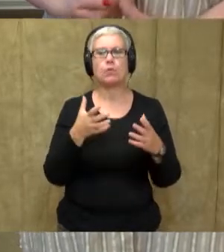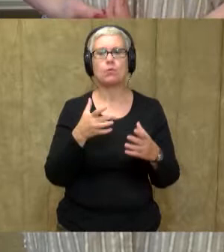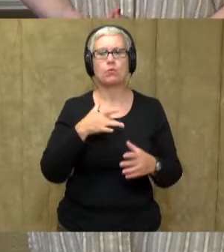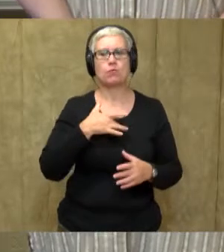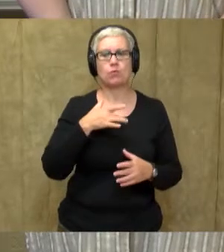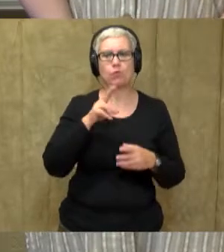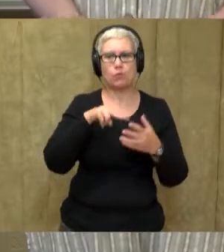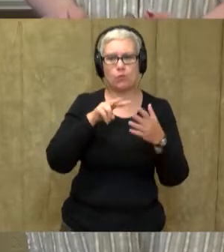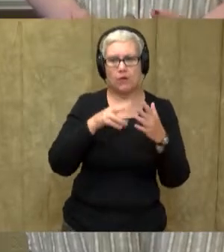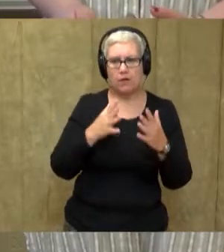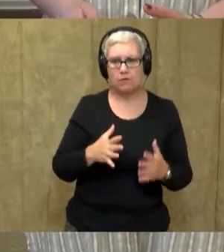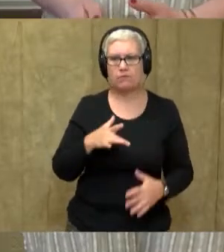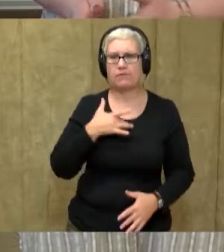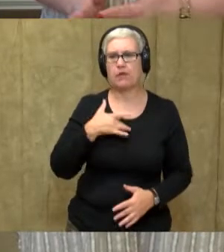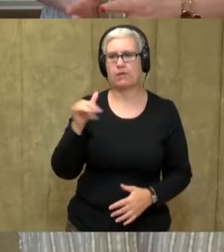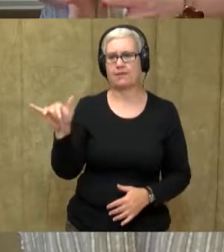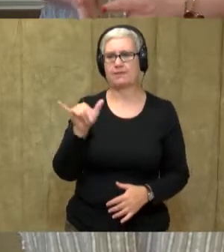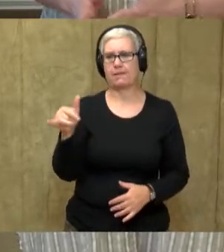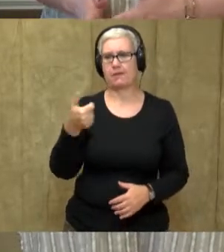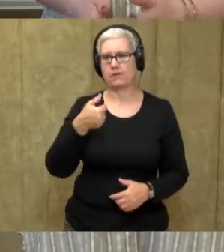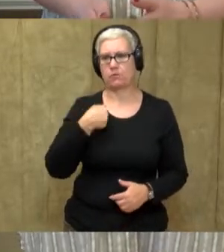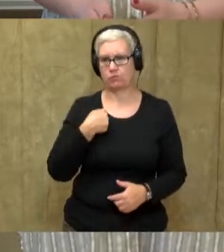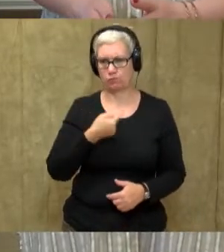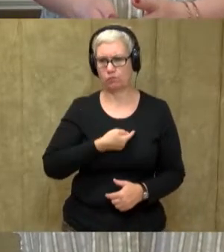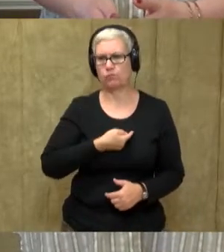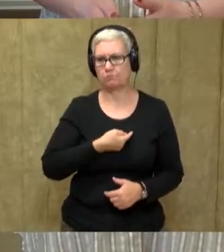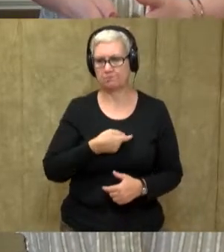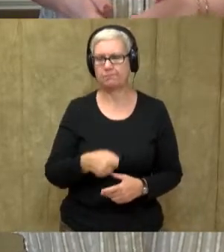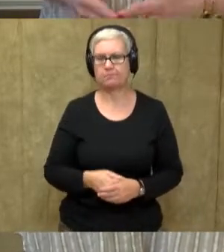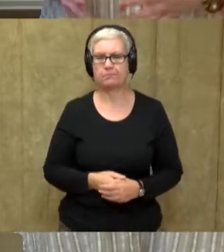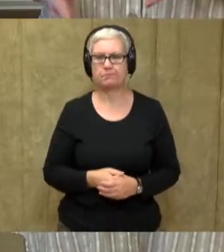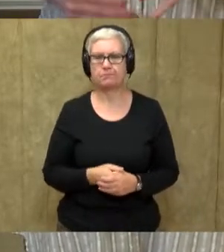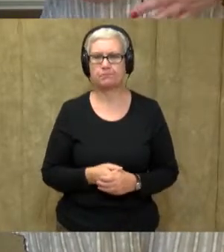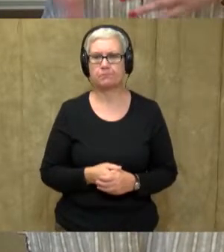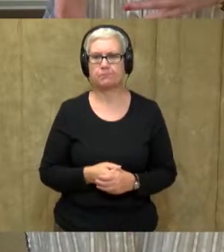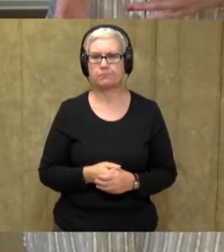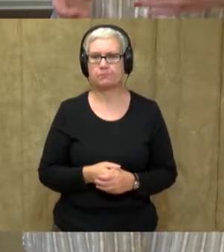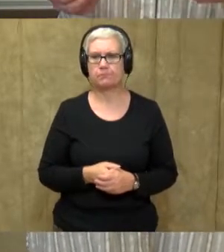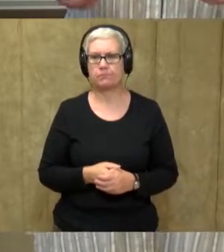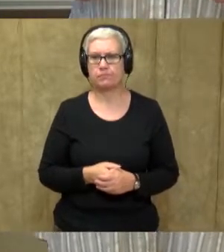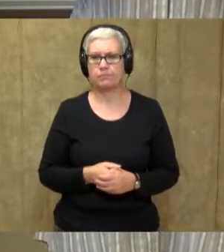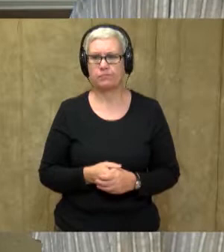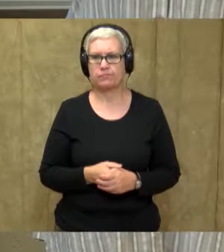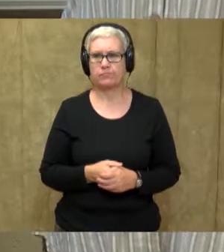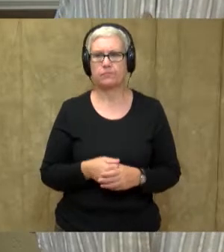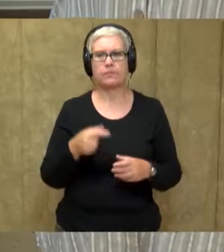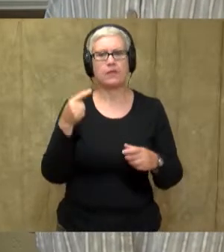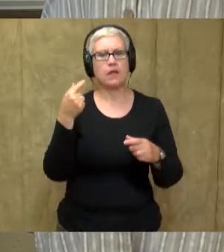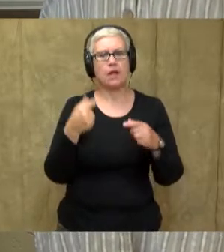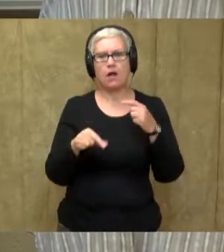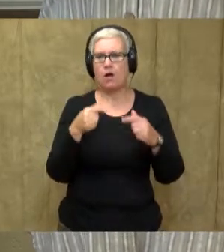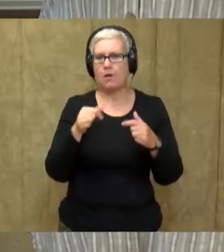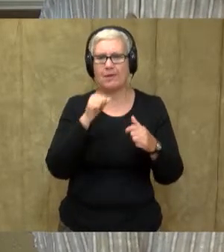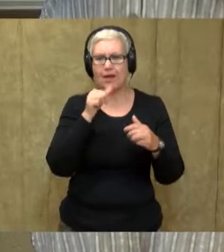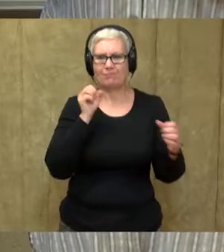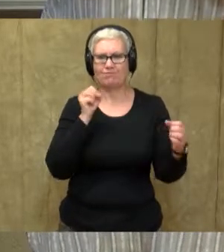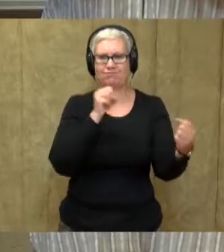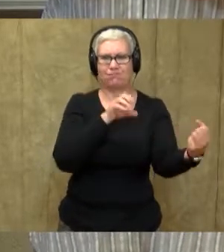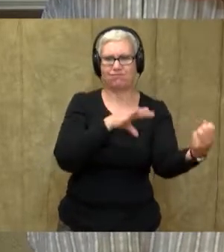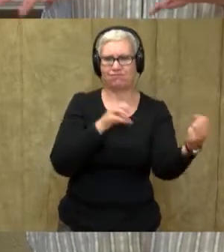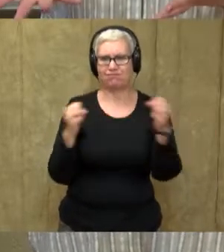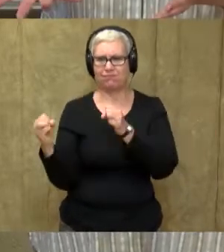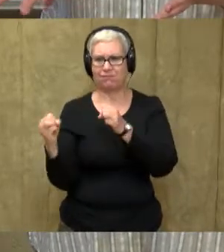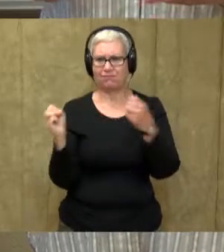we do. That's the major reason for argument. We talked about last week that argument is not just fussing back and